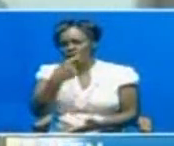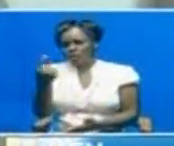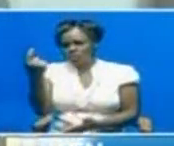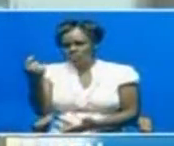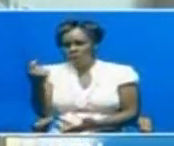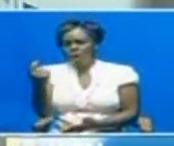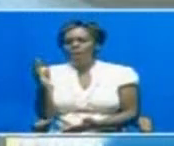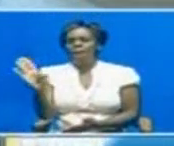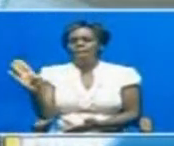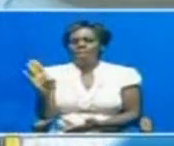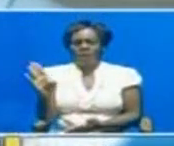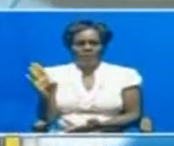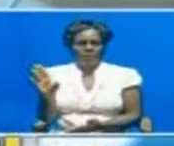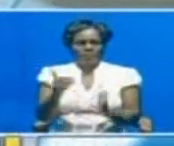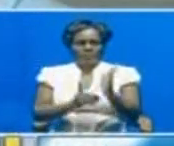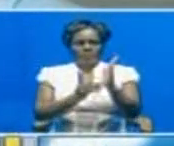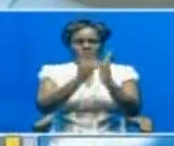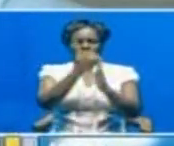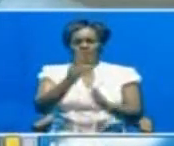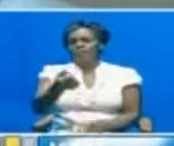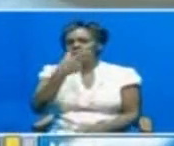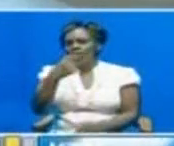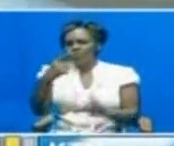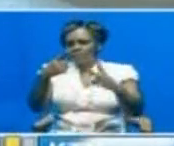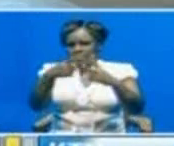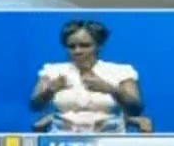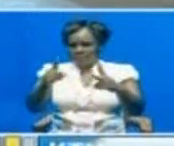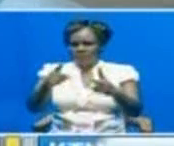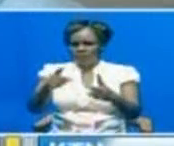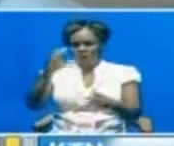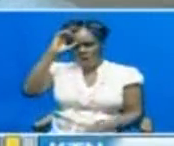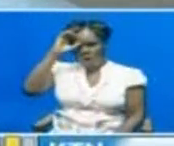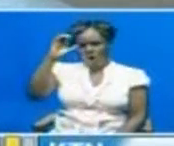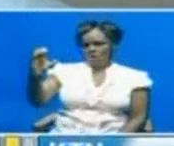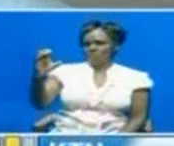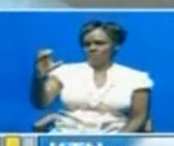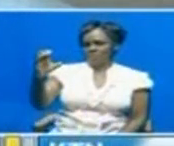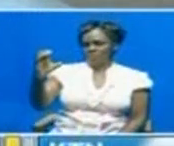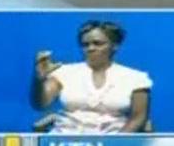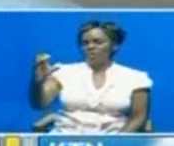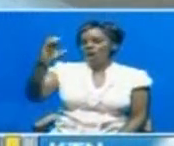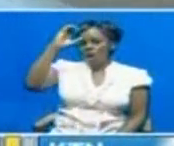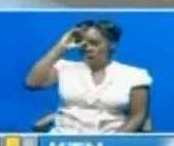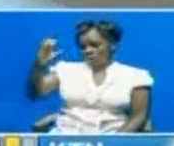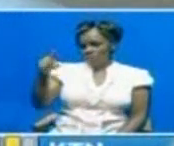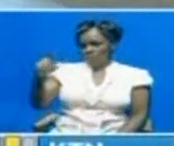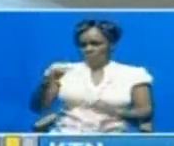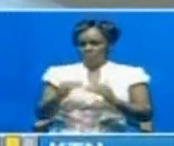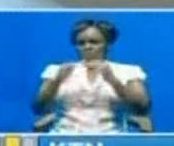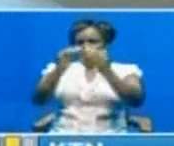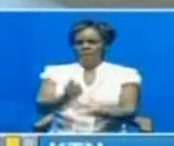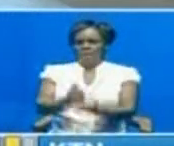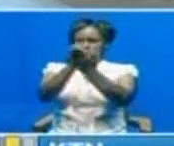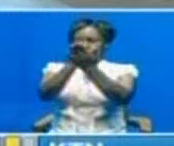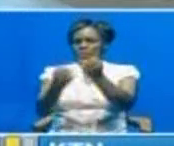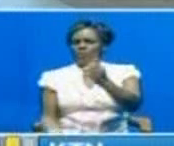Microbiology at the college. Developing vaccines begins with a concept. You begin with a concept, then that concept helps you